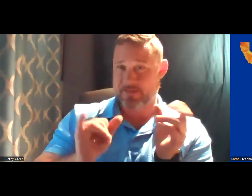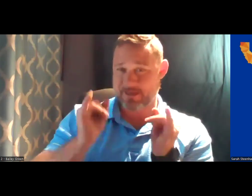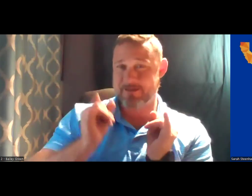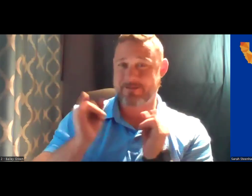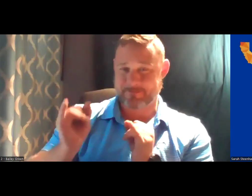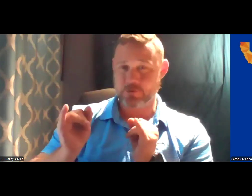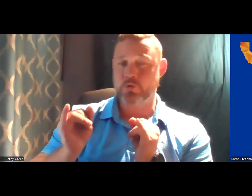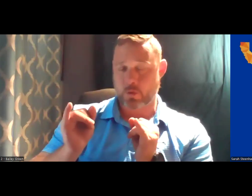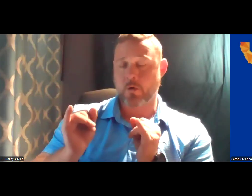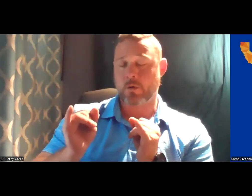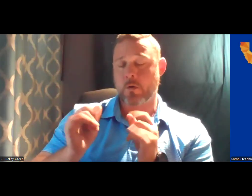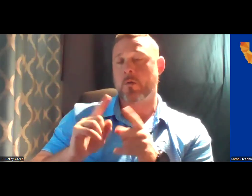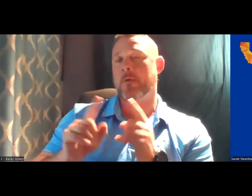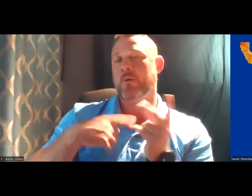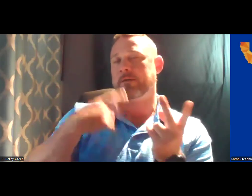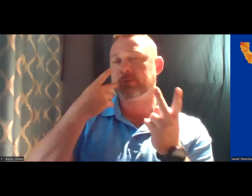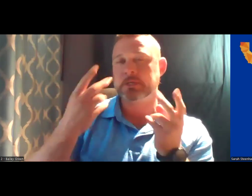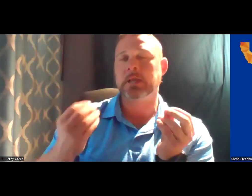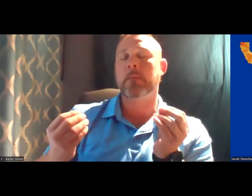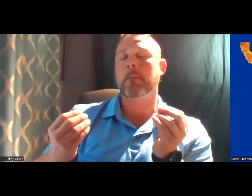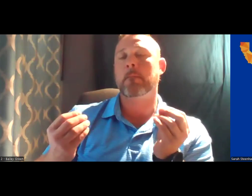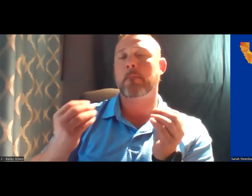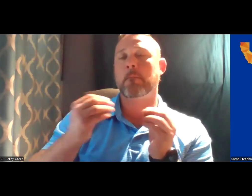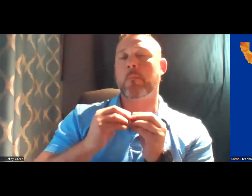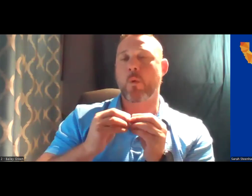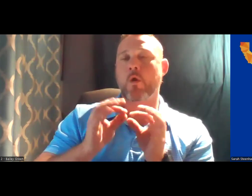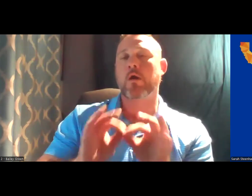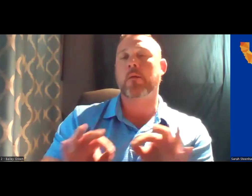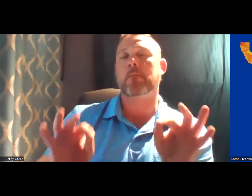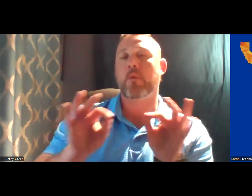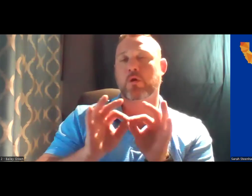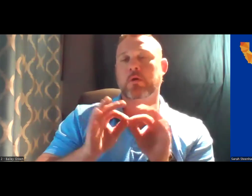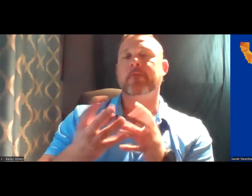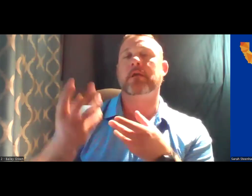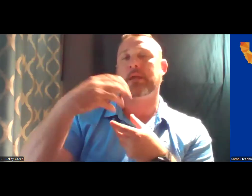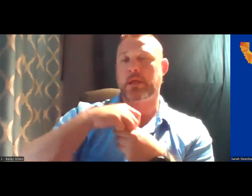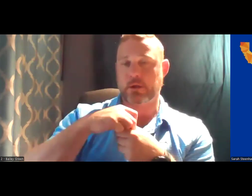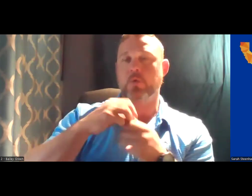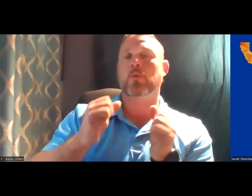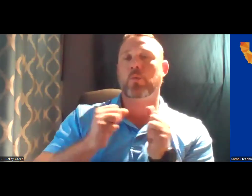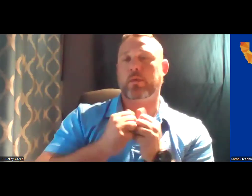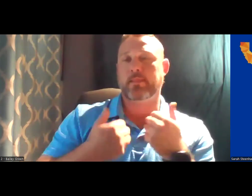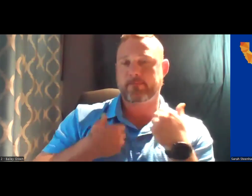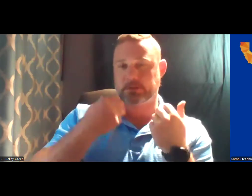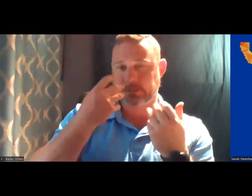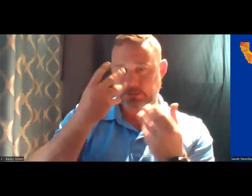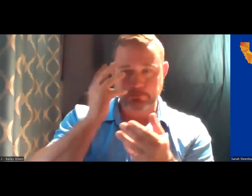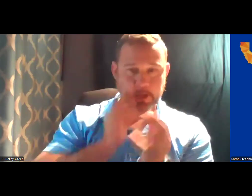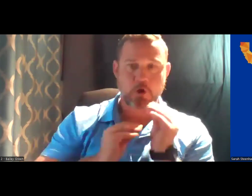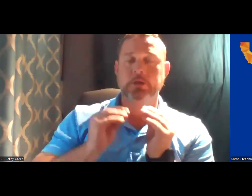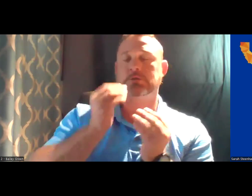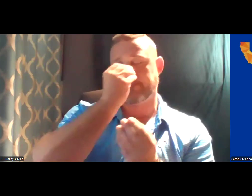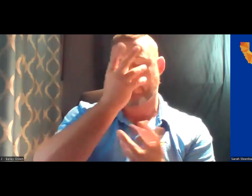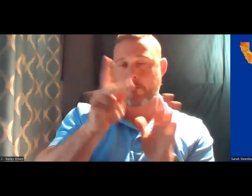consumer. But we've seen more and more the importance of actually engaging people with lived experience to inform policy, to